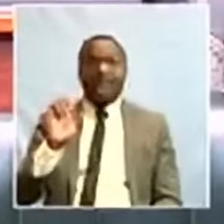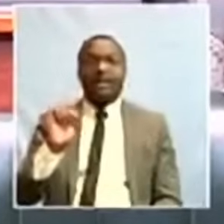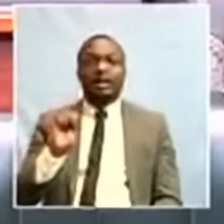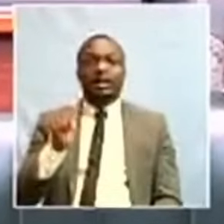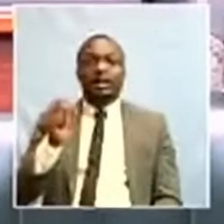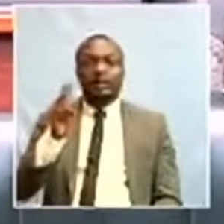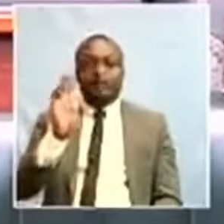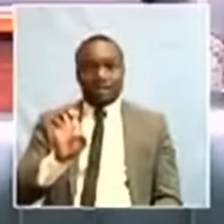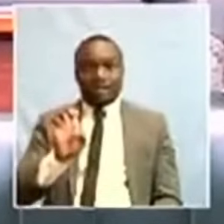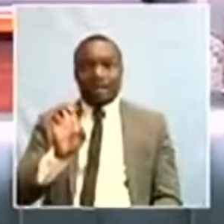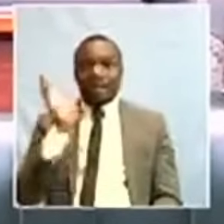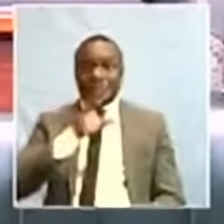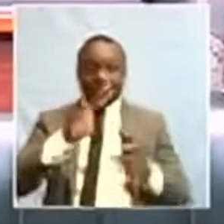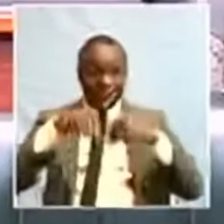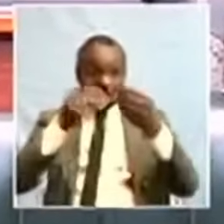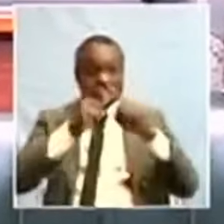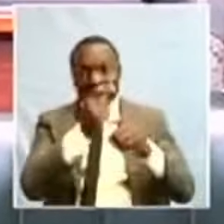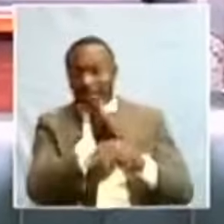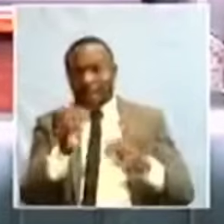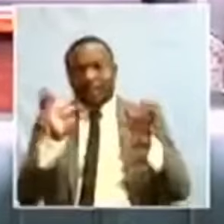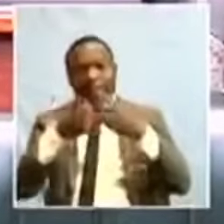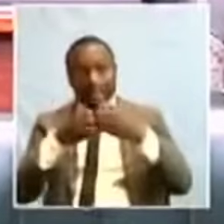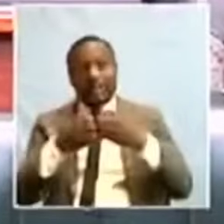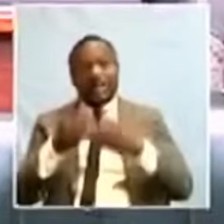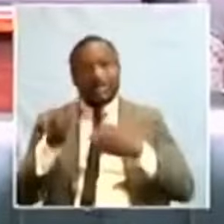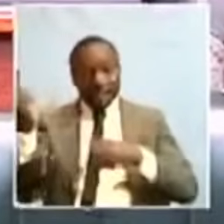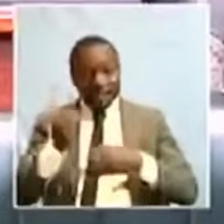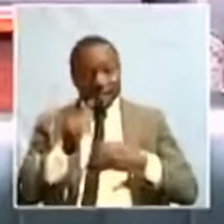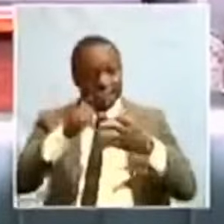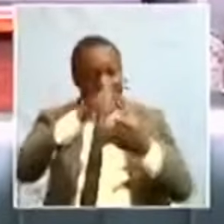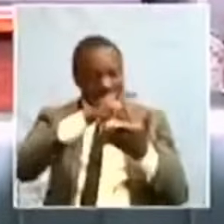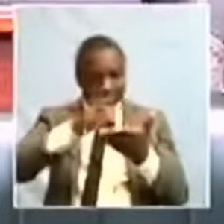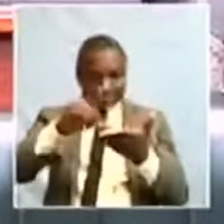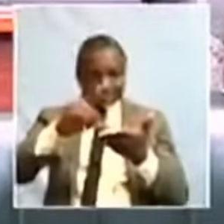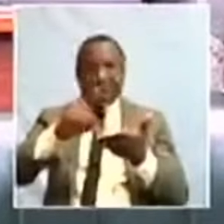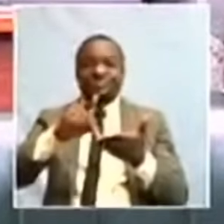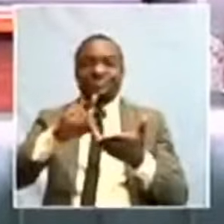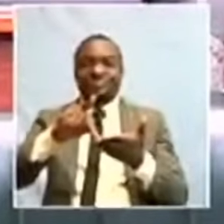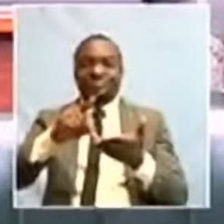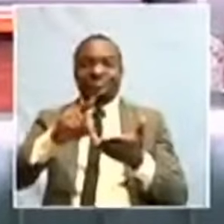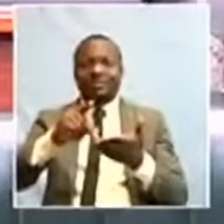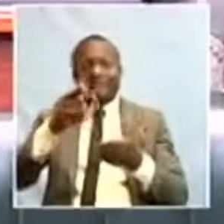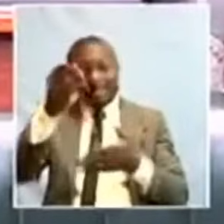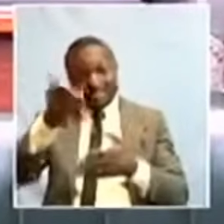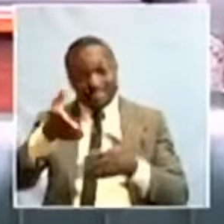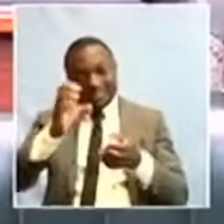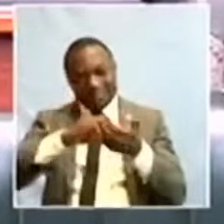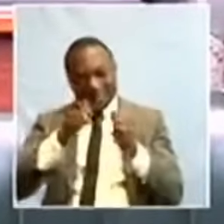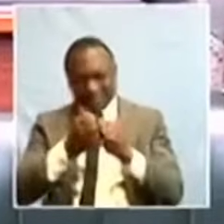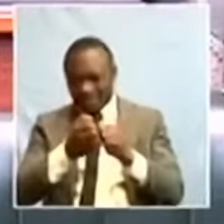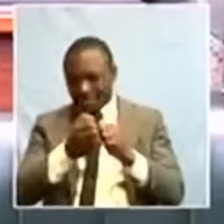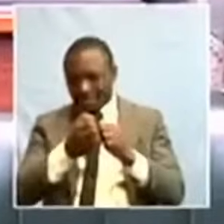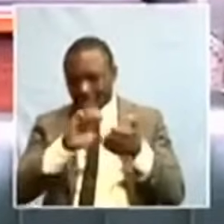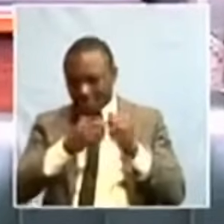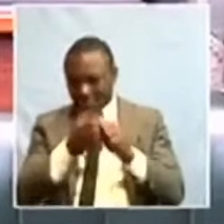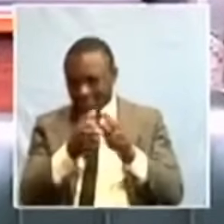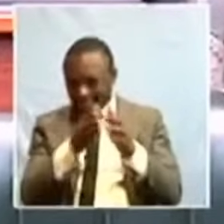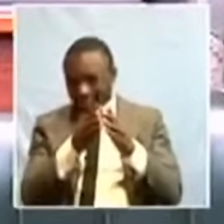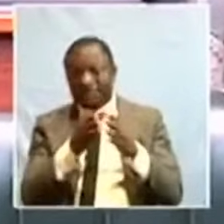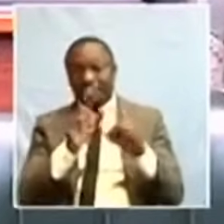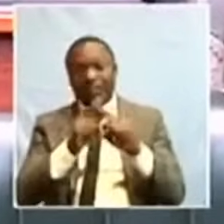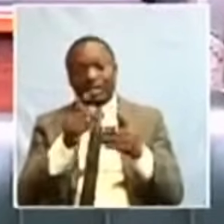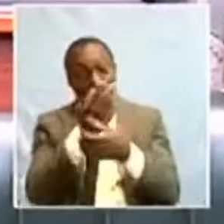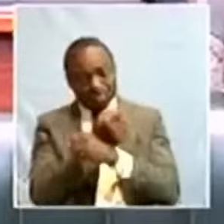but other banks are coming in next week. There was a little, problem in between, but it is resolved